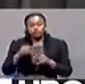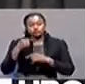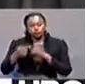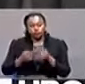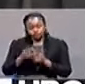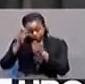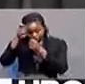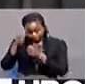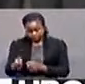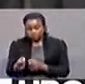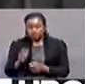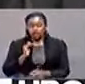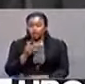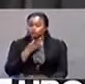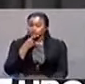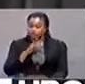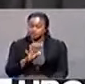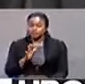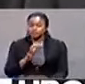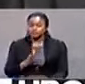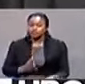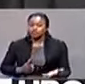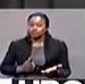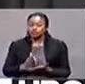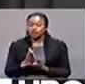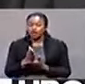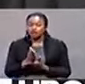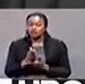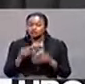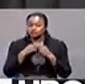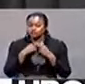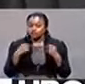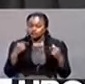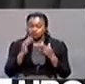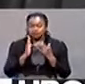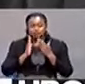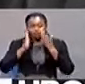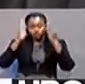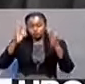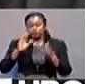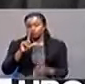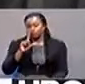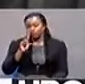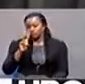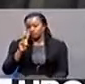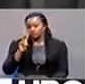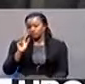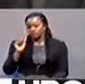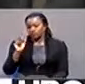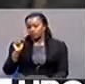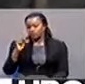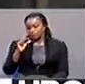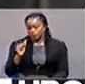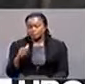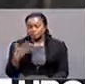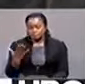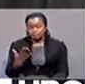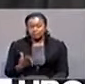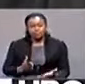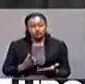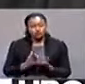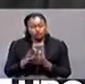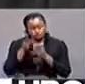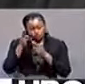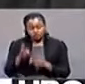Father, the Right Reverend Bishop Cyprian Kizito Lwanga. Right Honorable